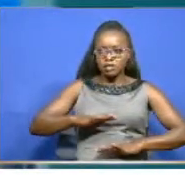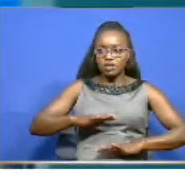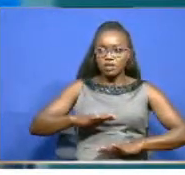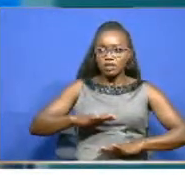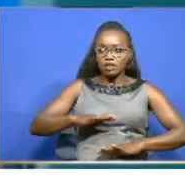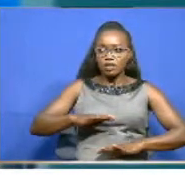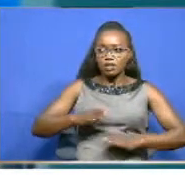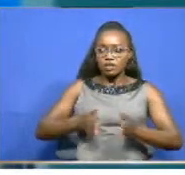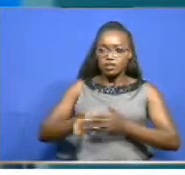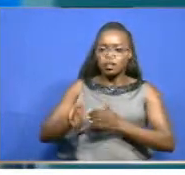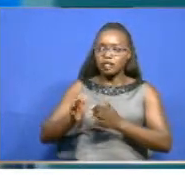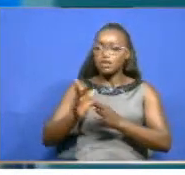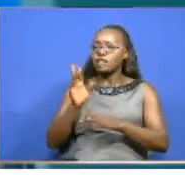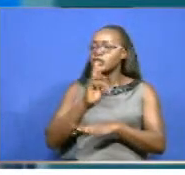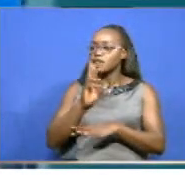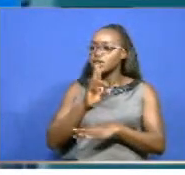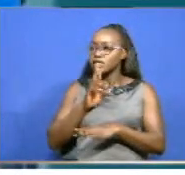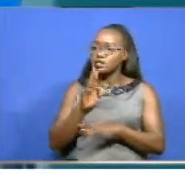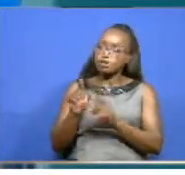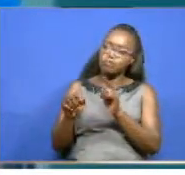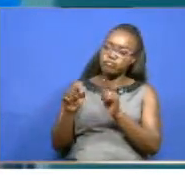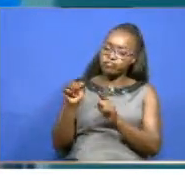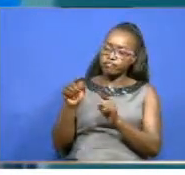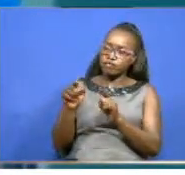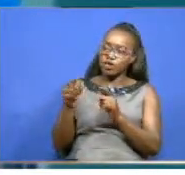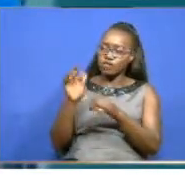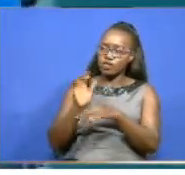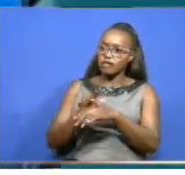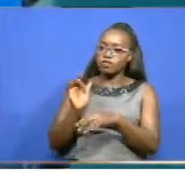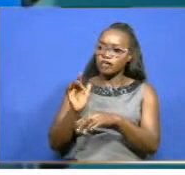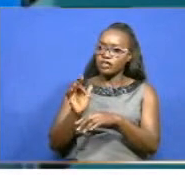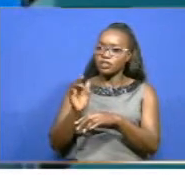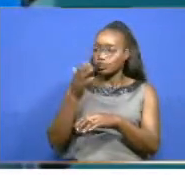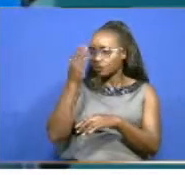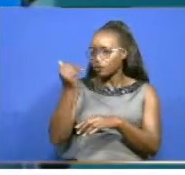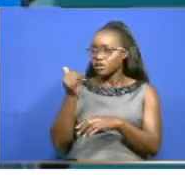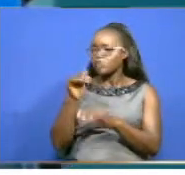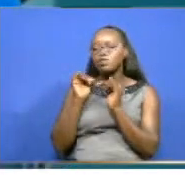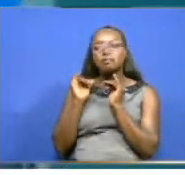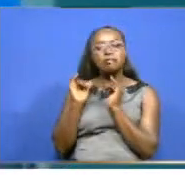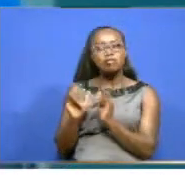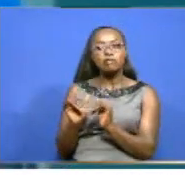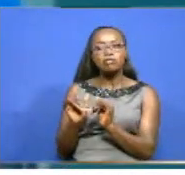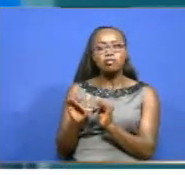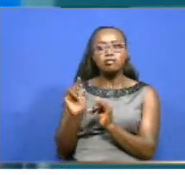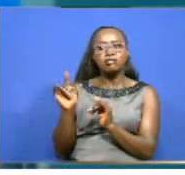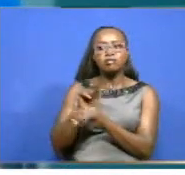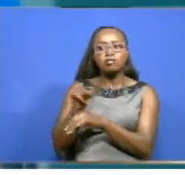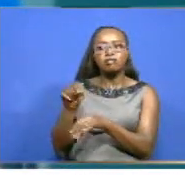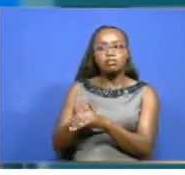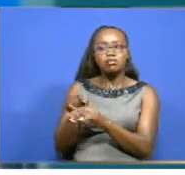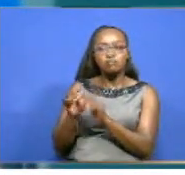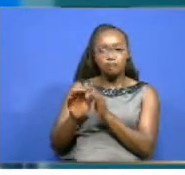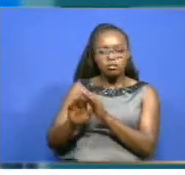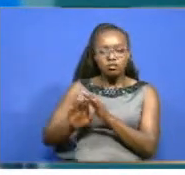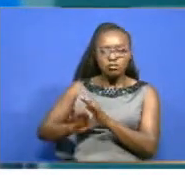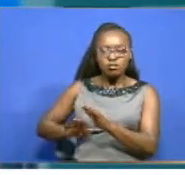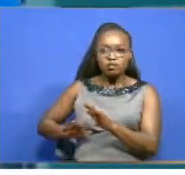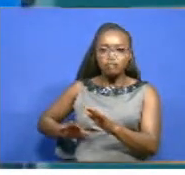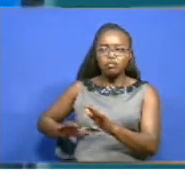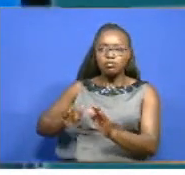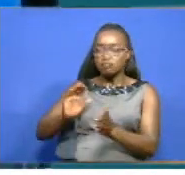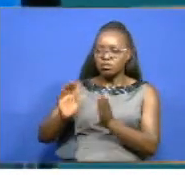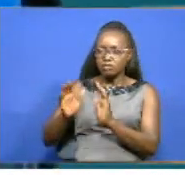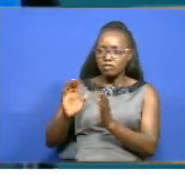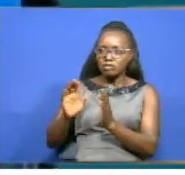and that is the risk ratio of, there. Of infection. Of infection, because I'm not going to stay in 1 hour in the traffic jam compared